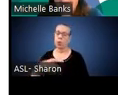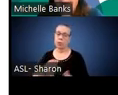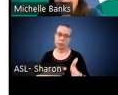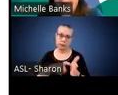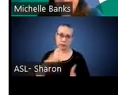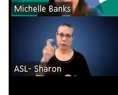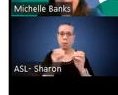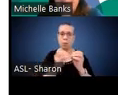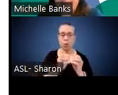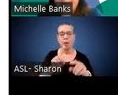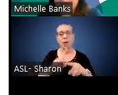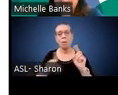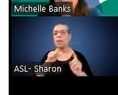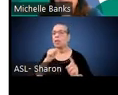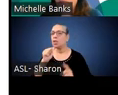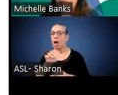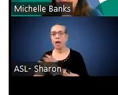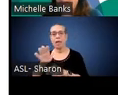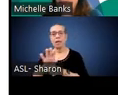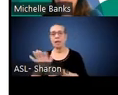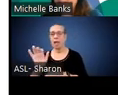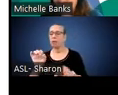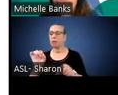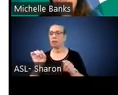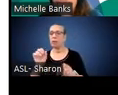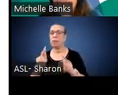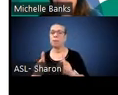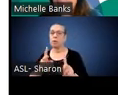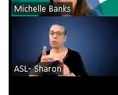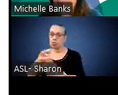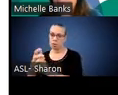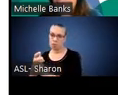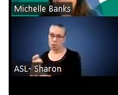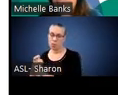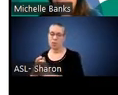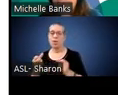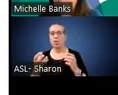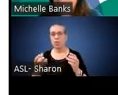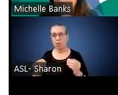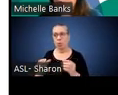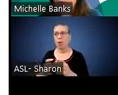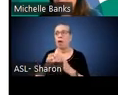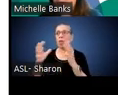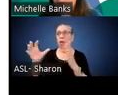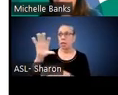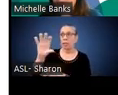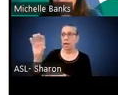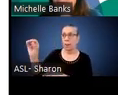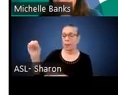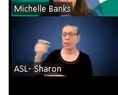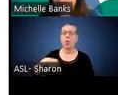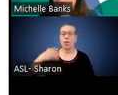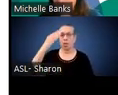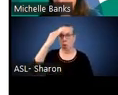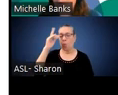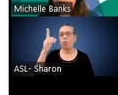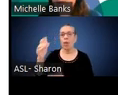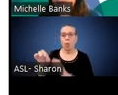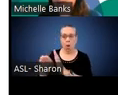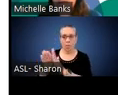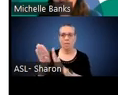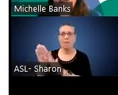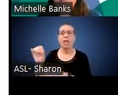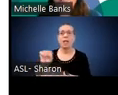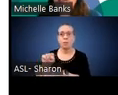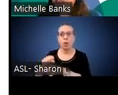lack of qualified candidates. And we're getting the attention of STEM employers who we know need to develop their